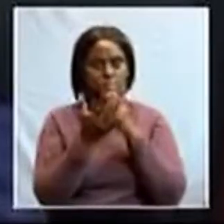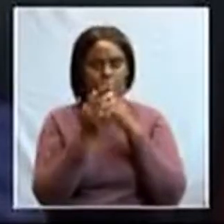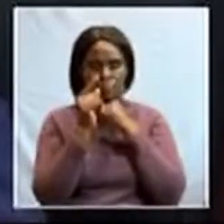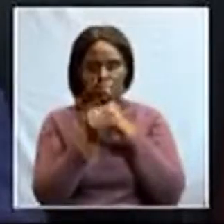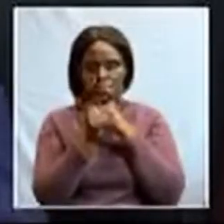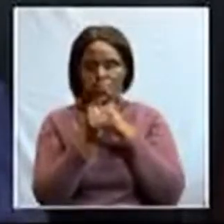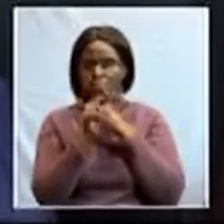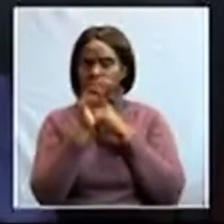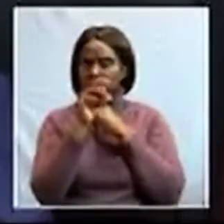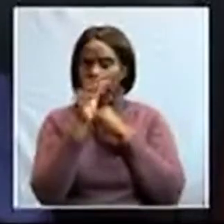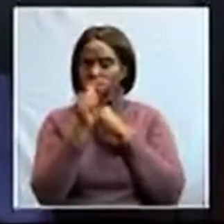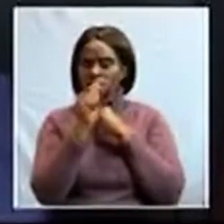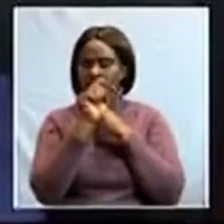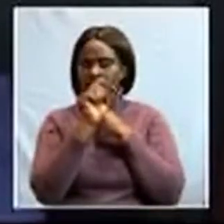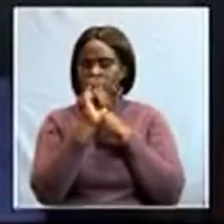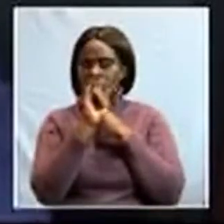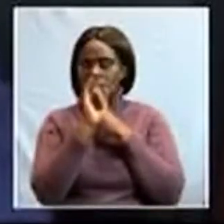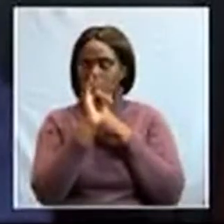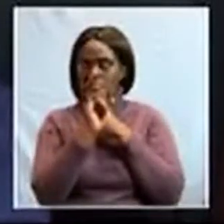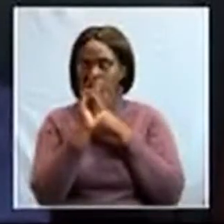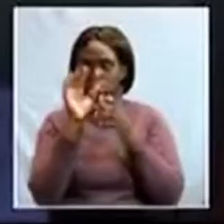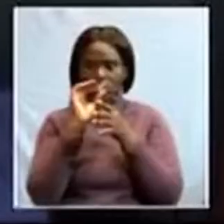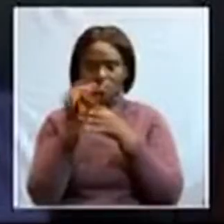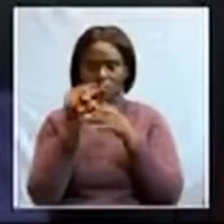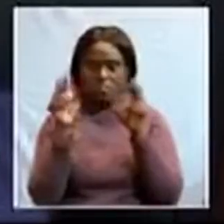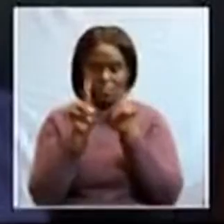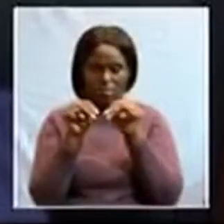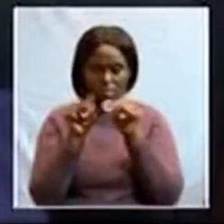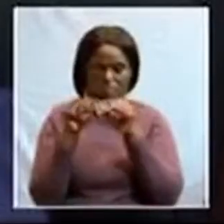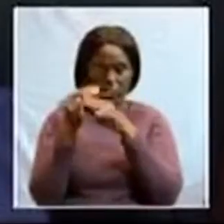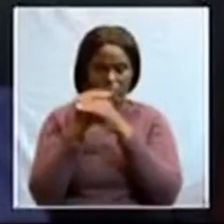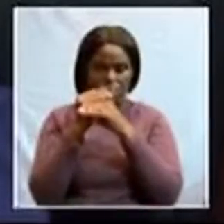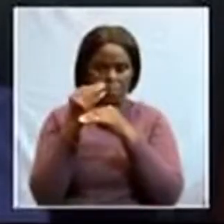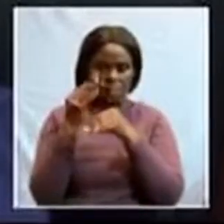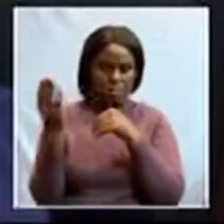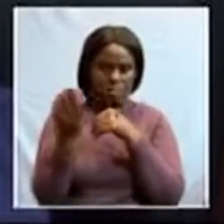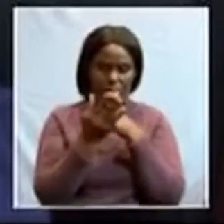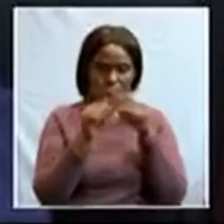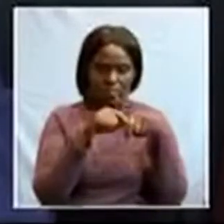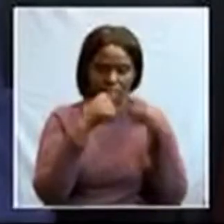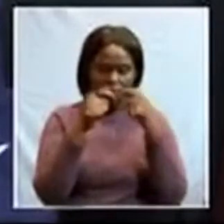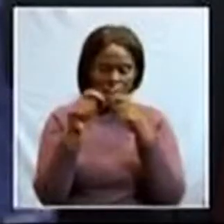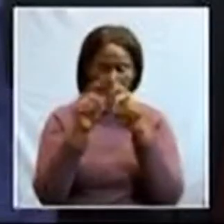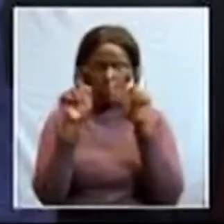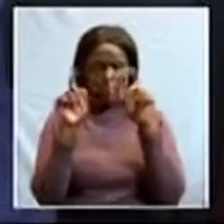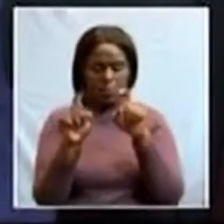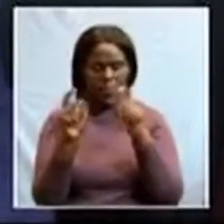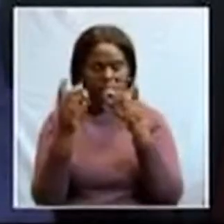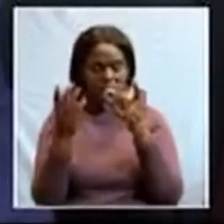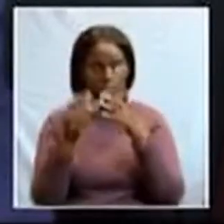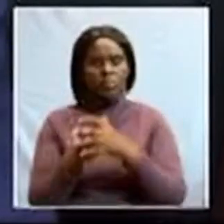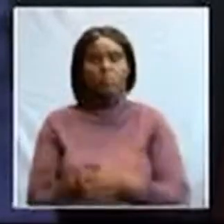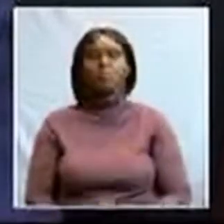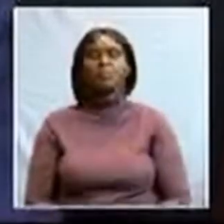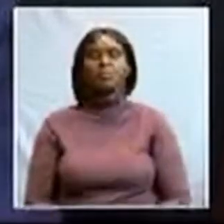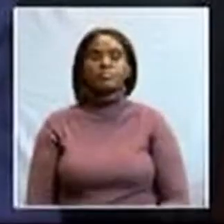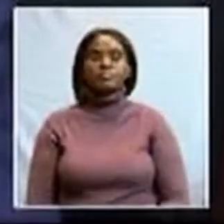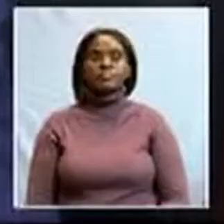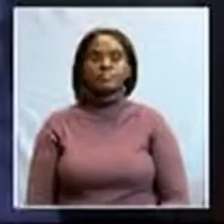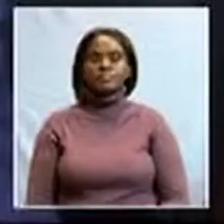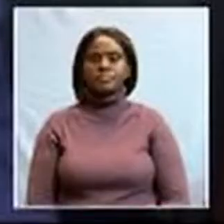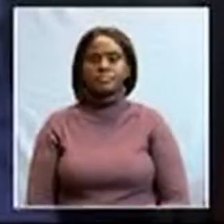the Masaiti standard or the natural or the normal standard of issuing a completion certificate?